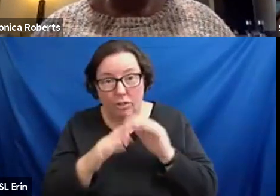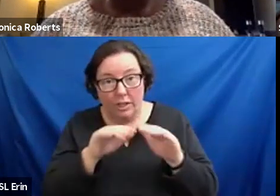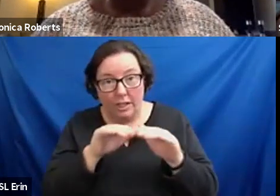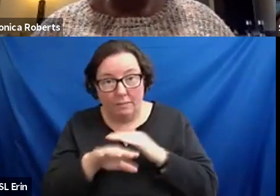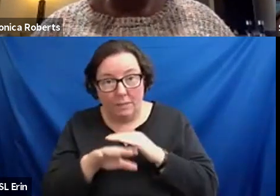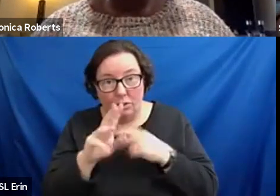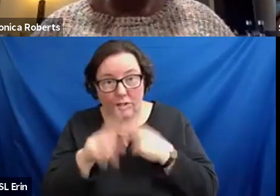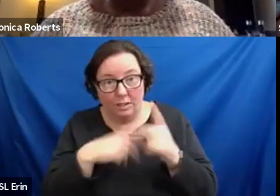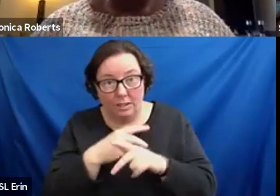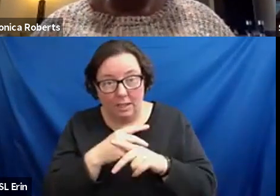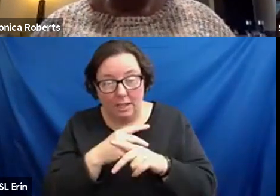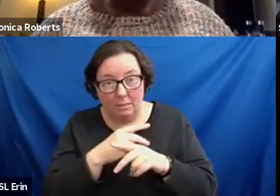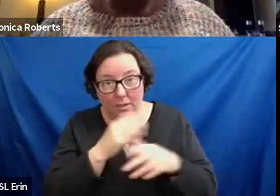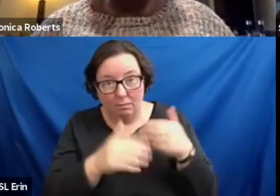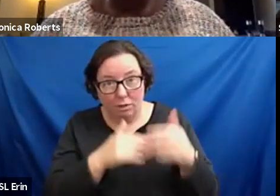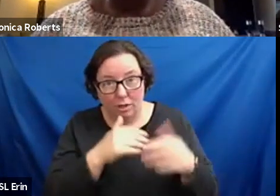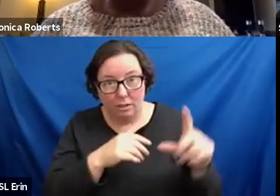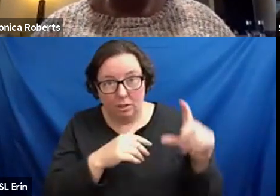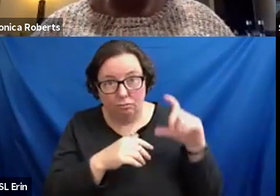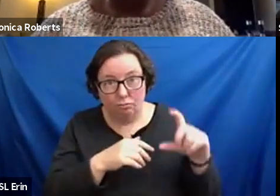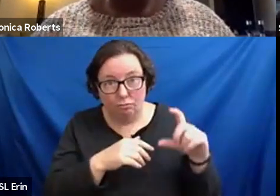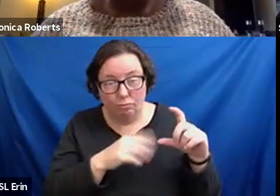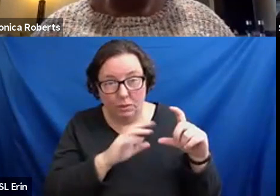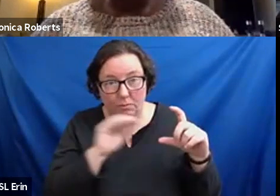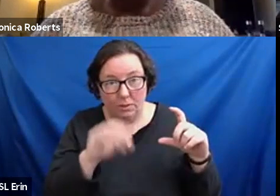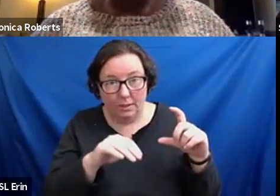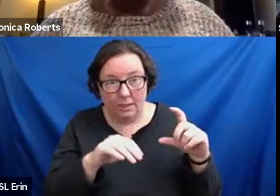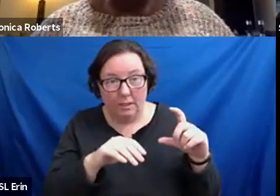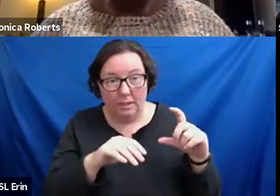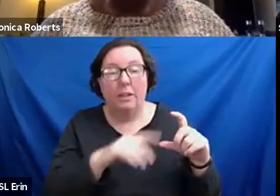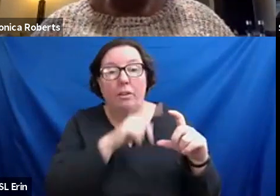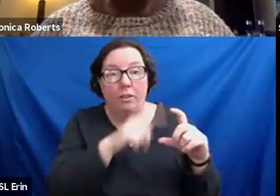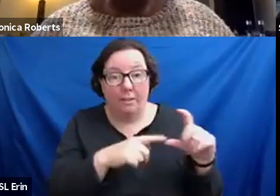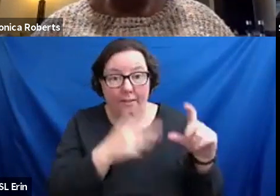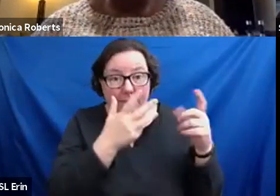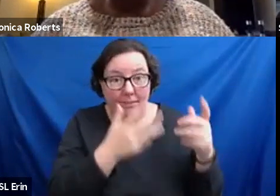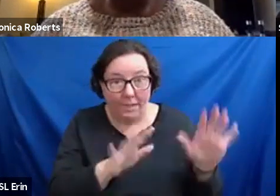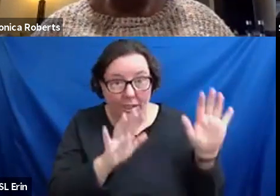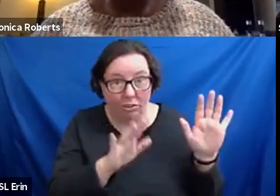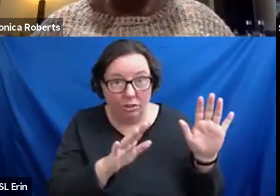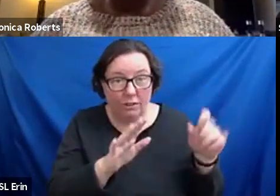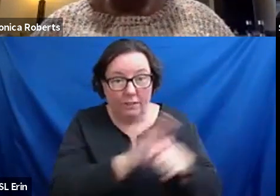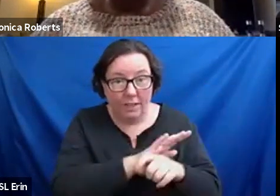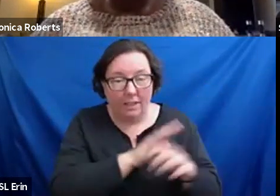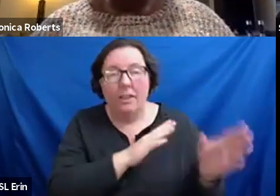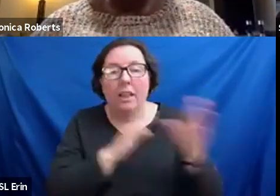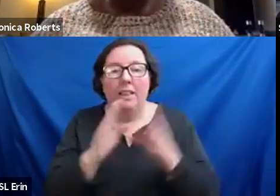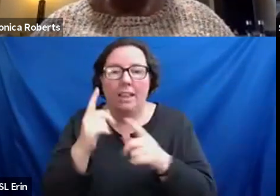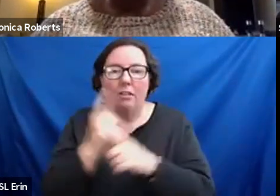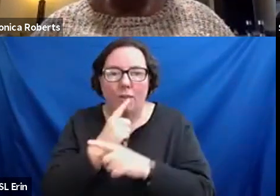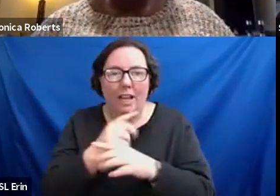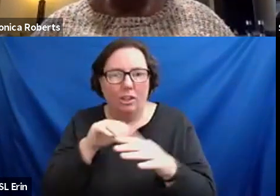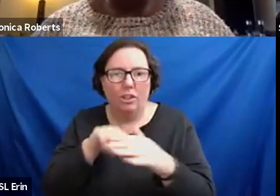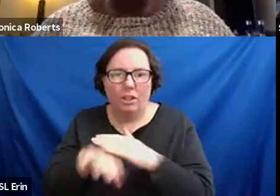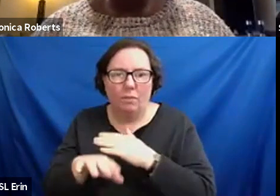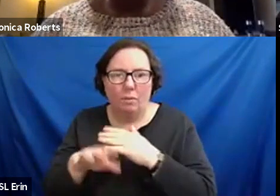of process where once those early admission seats are filled, then you have the regular